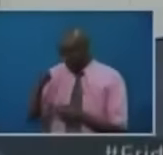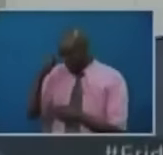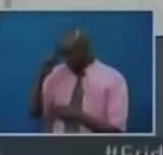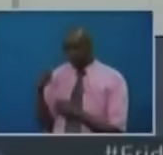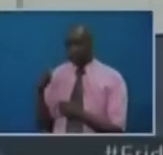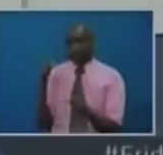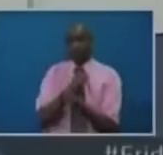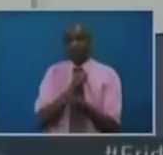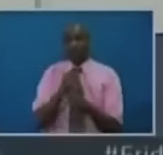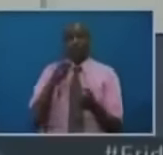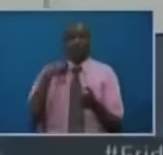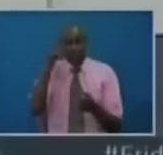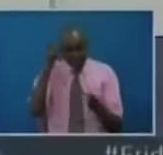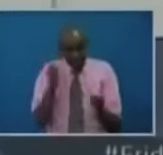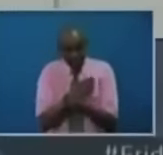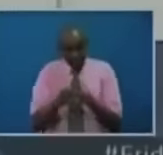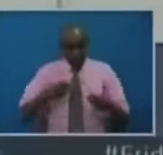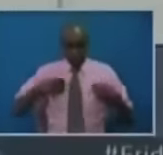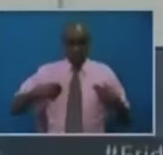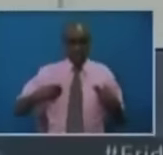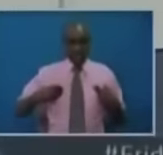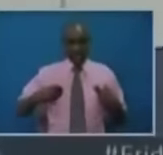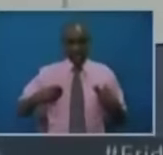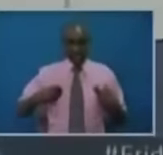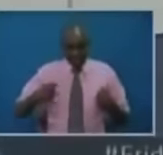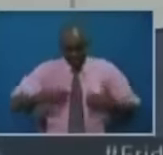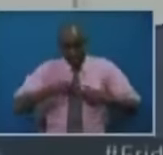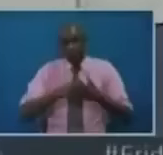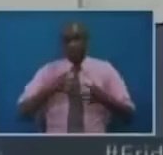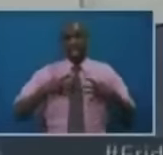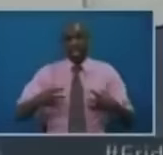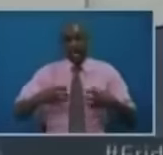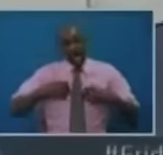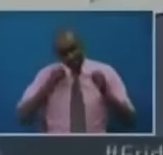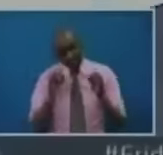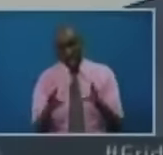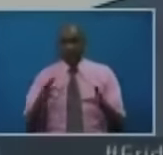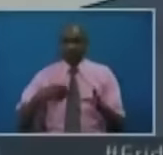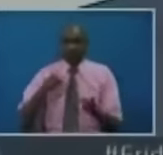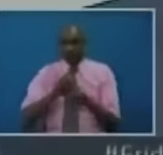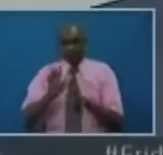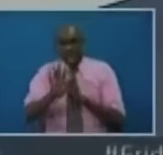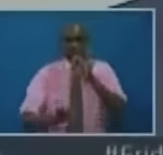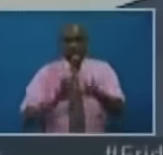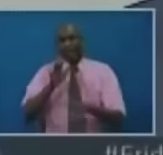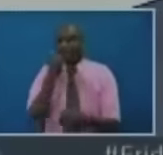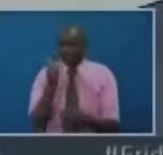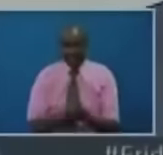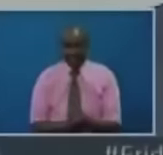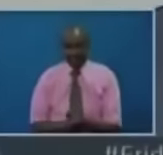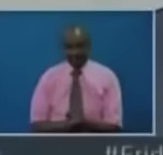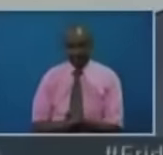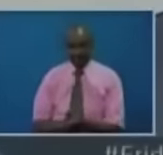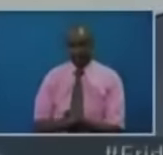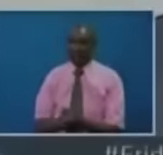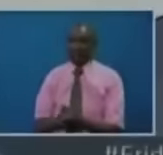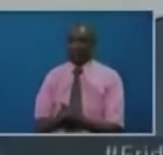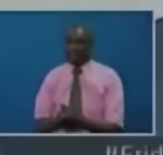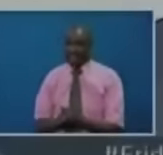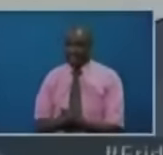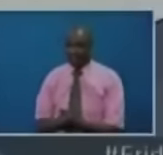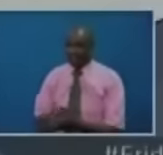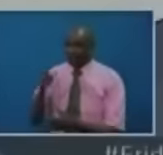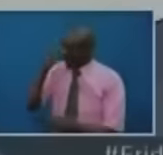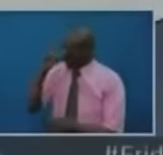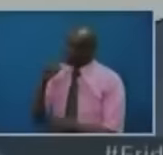can't walk bare chest. Hatuna nini. We have nothing to show. Okay, I get it. Okay, Mankush. The serious one